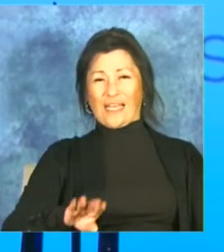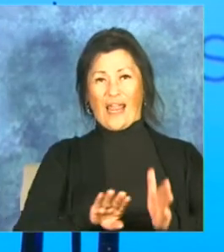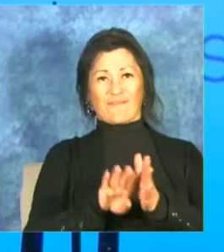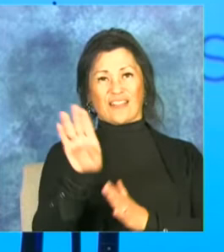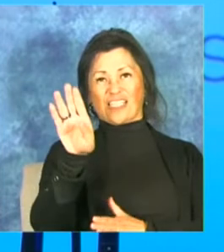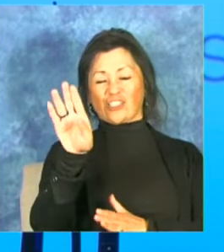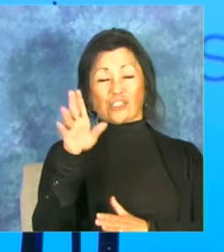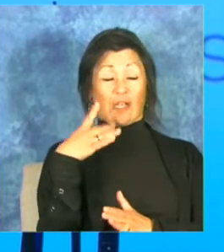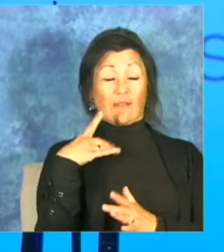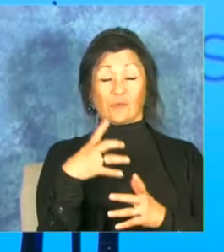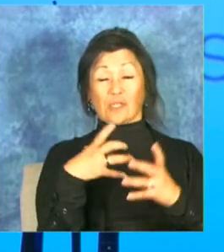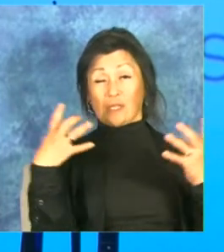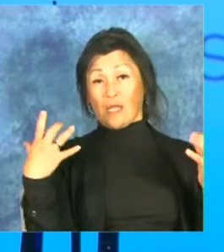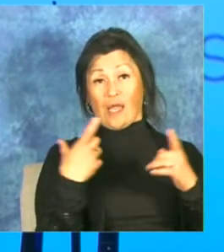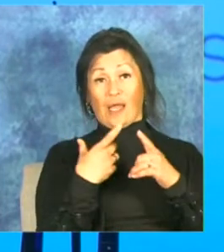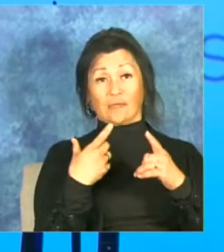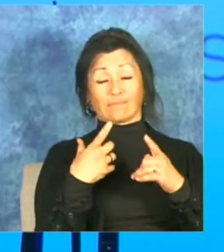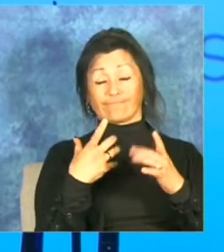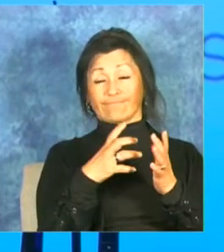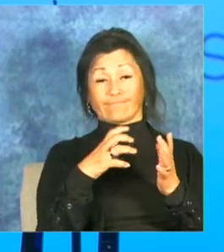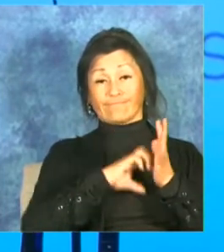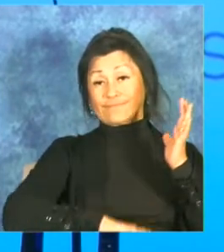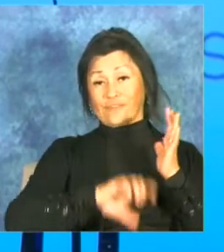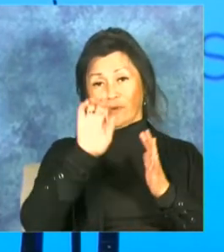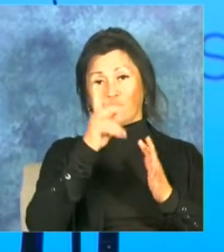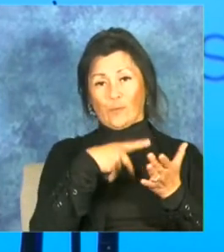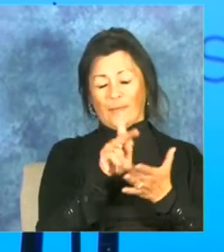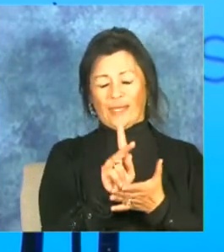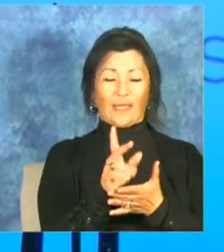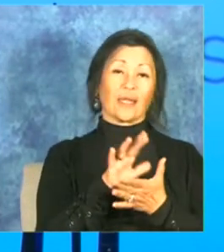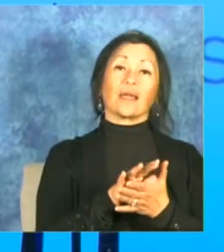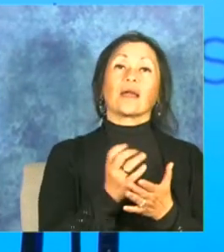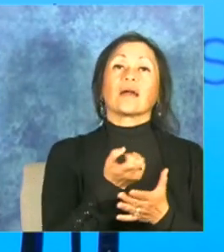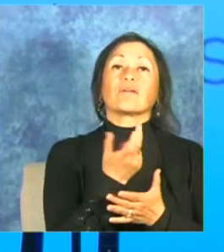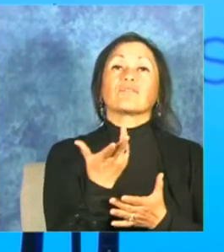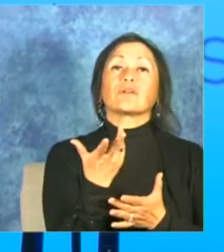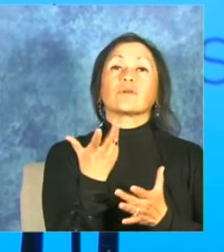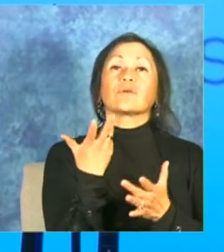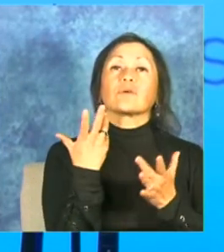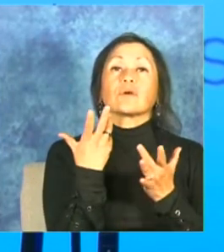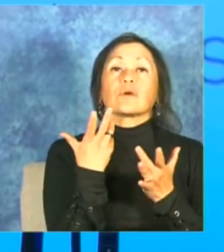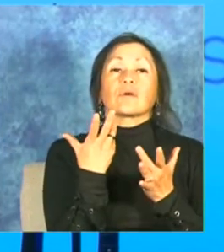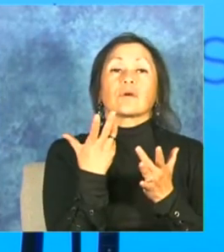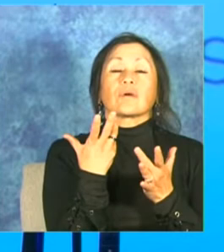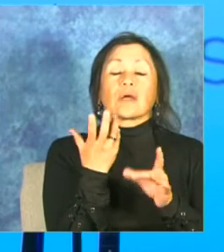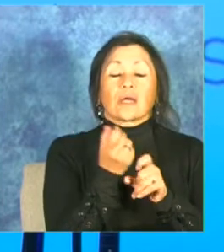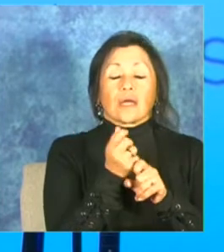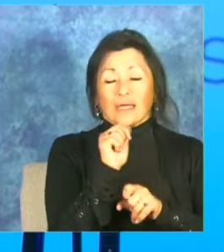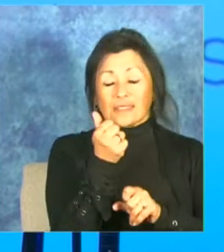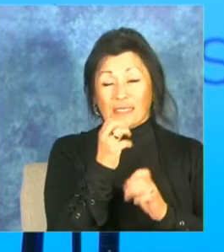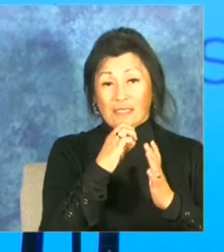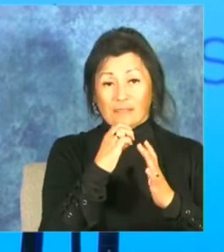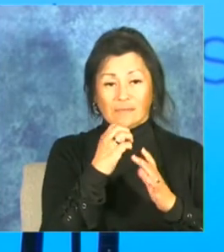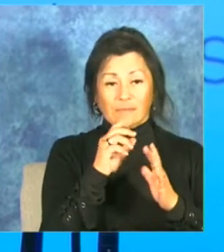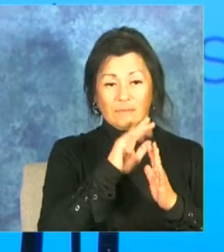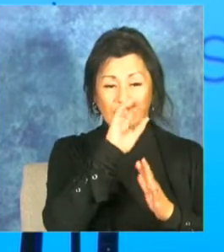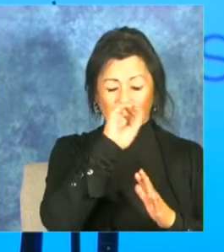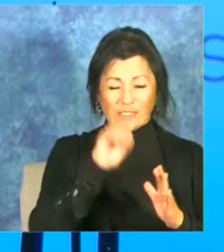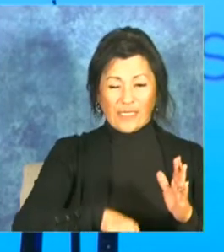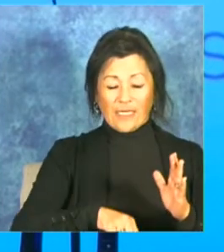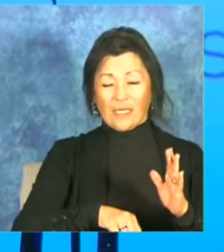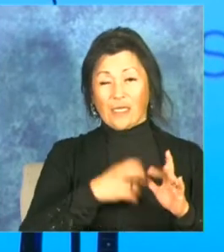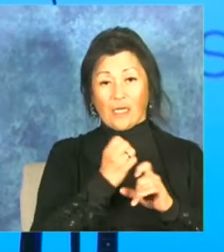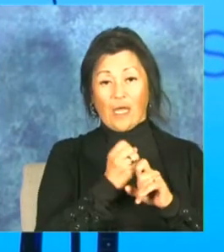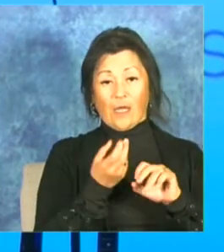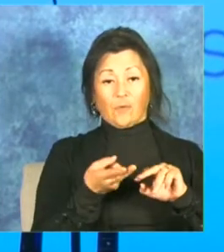a massive chunk out of your paycheck. And few of you have gotten a 10% cost of living raise, if any